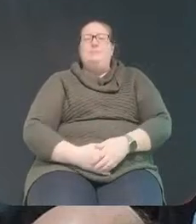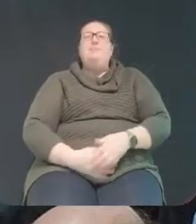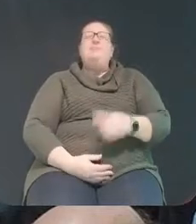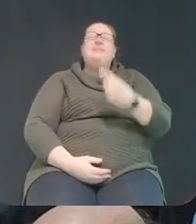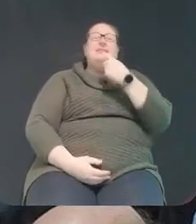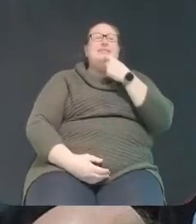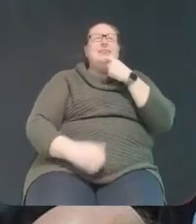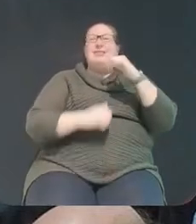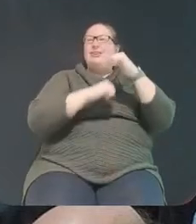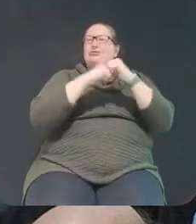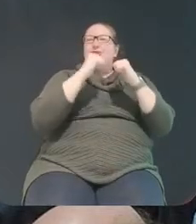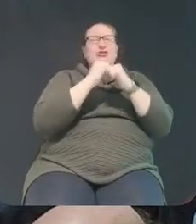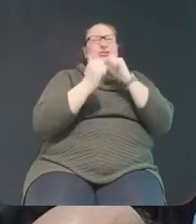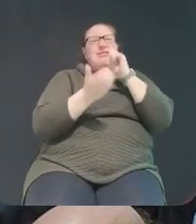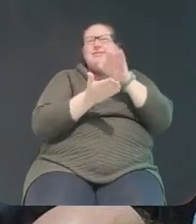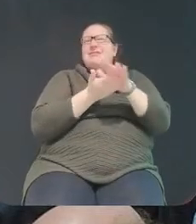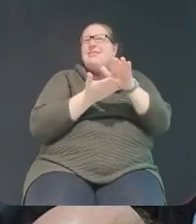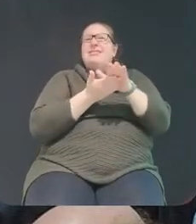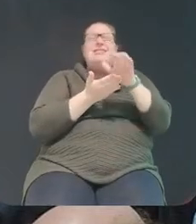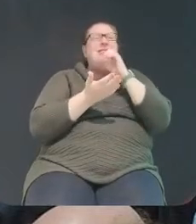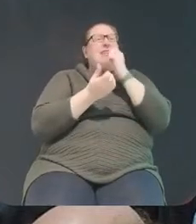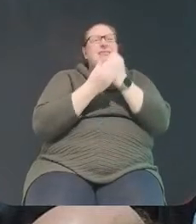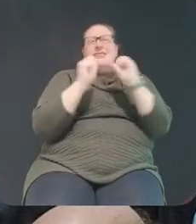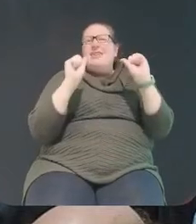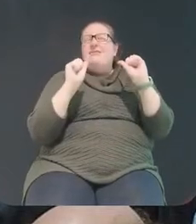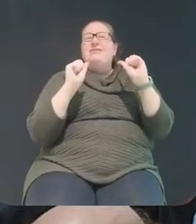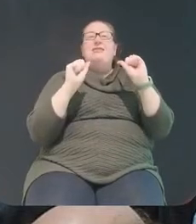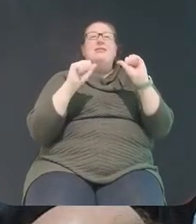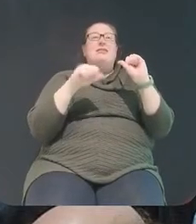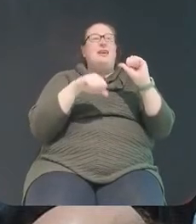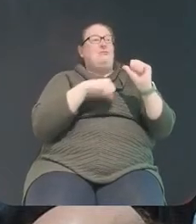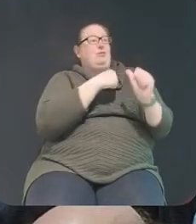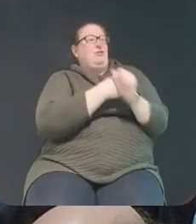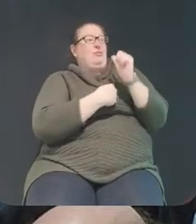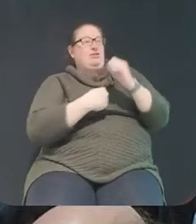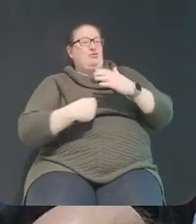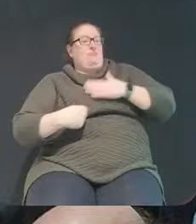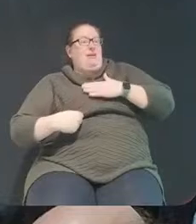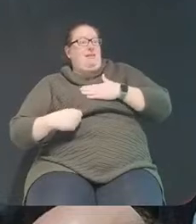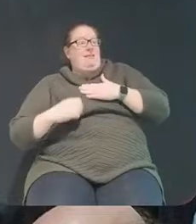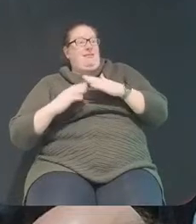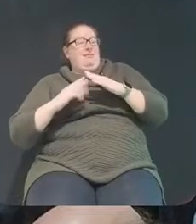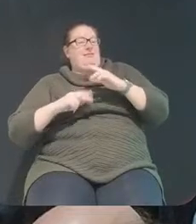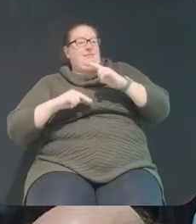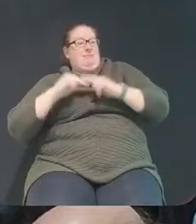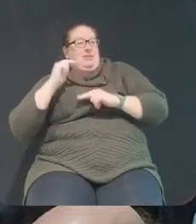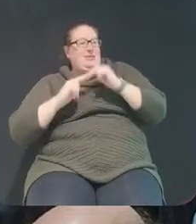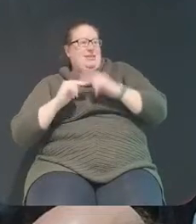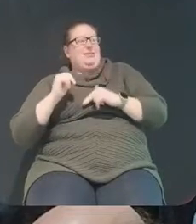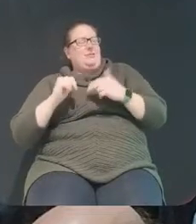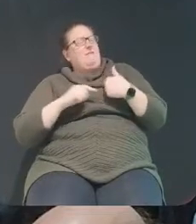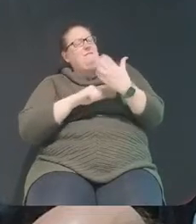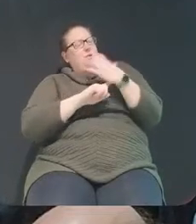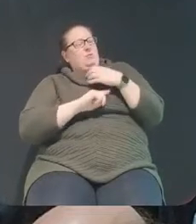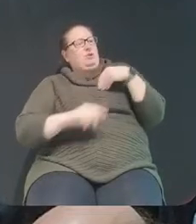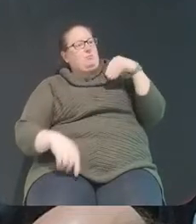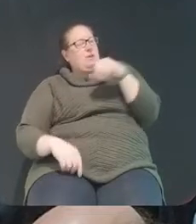structures were, quote, untidy, unsafe, and caused a threat to their buildings, which forced them to pay increased insurance